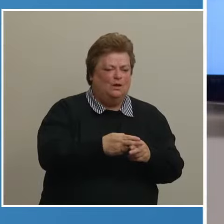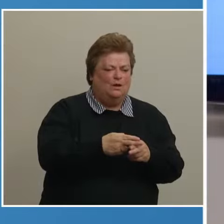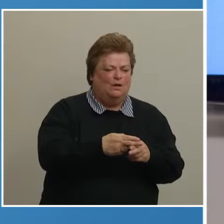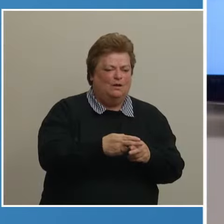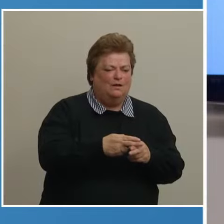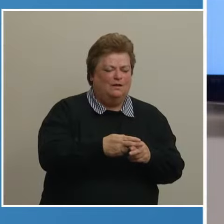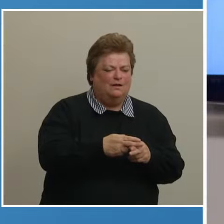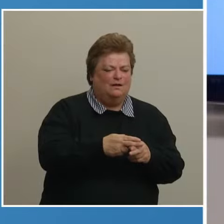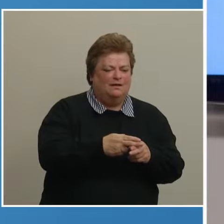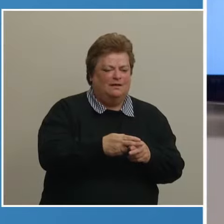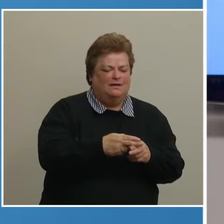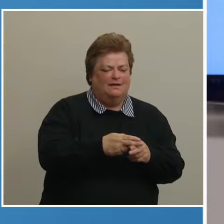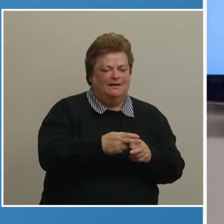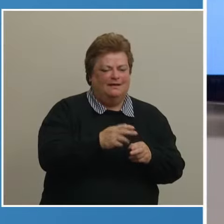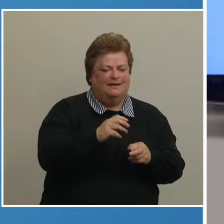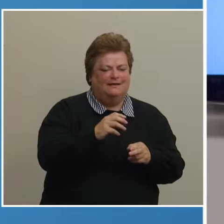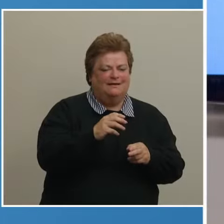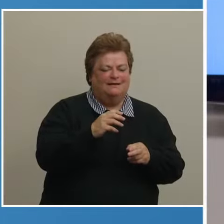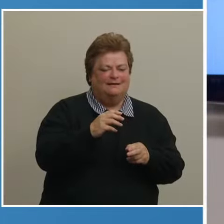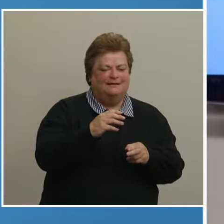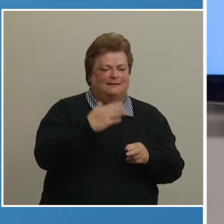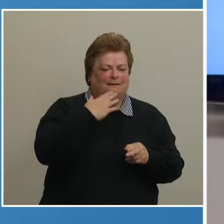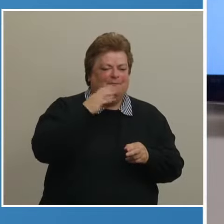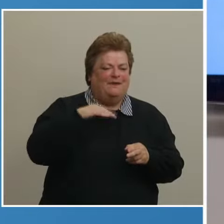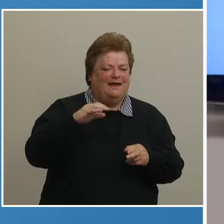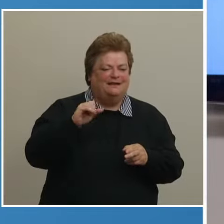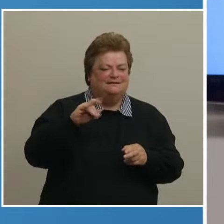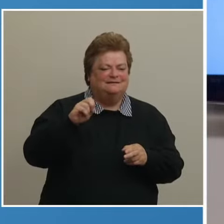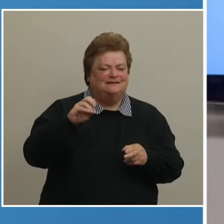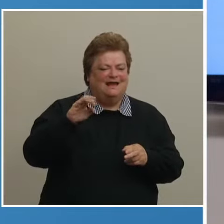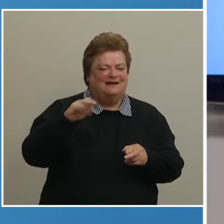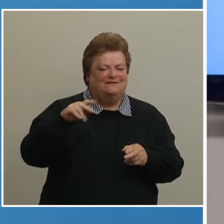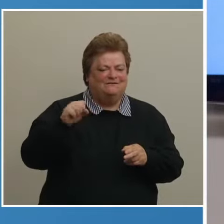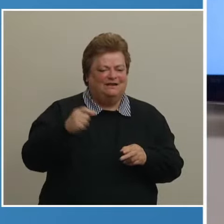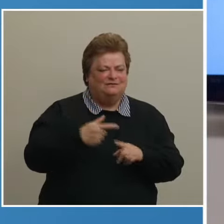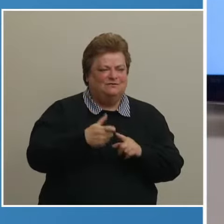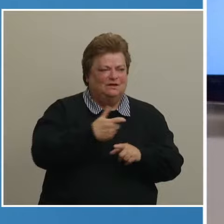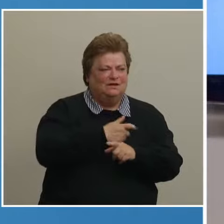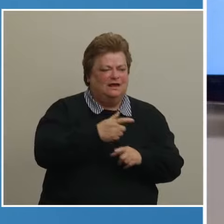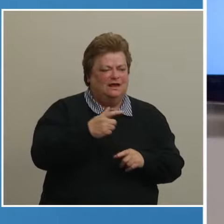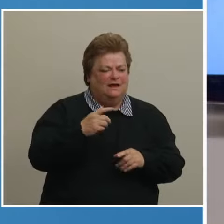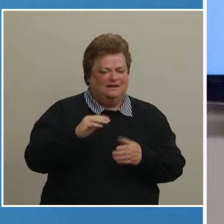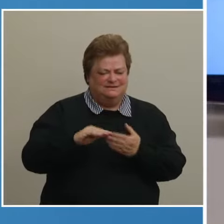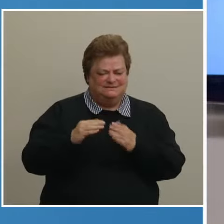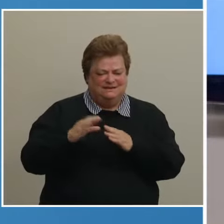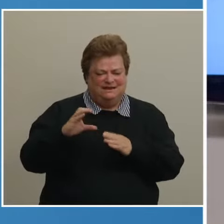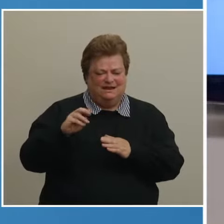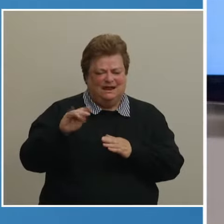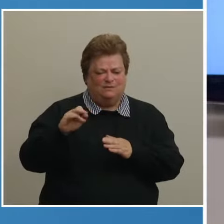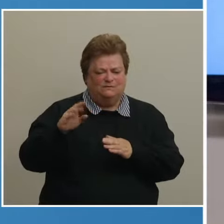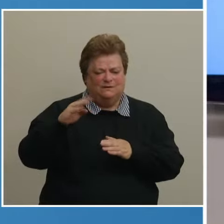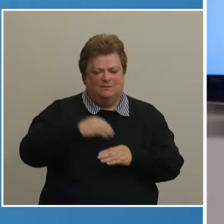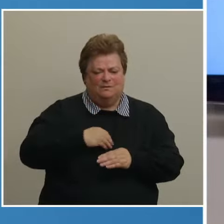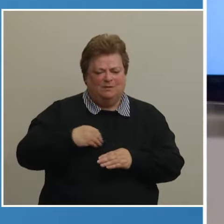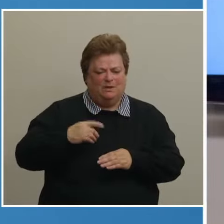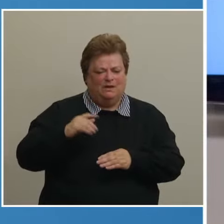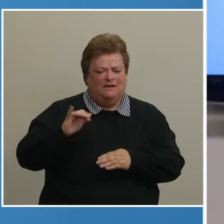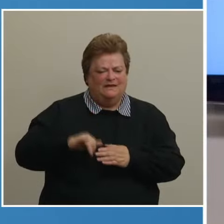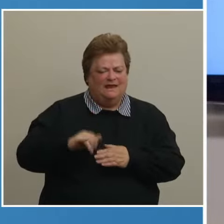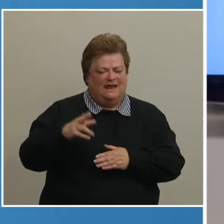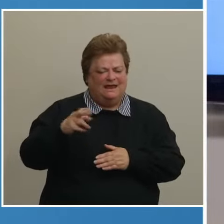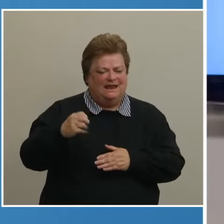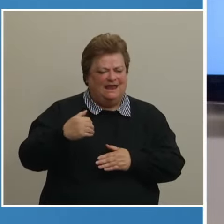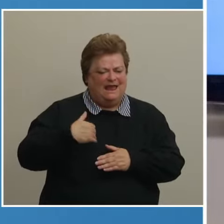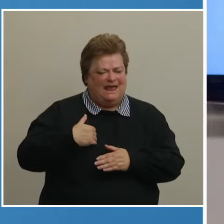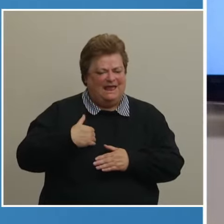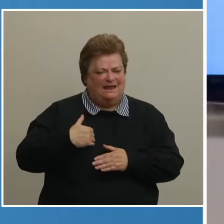in vaccinations that you've done? There was the incident last week where a city council member said he had a stroke after receiving